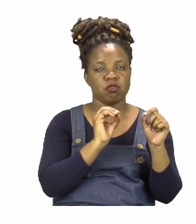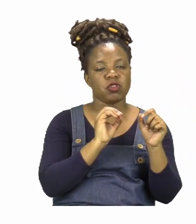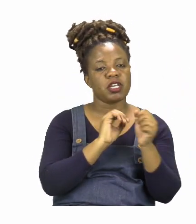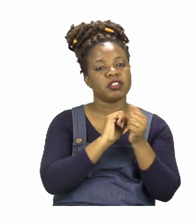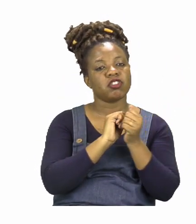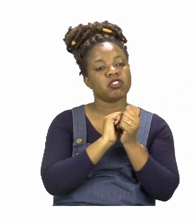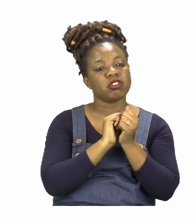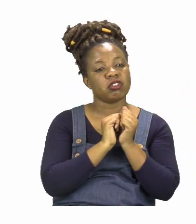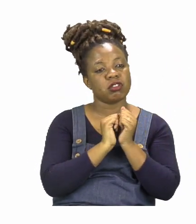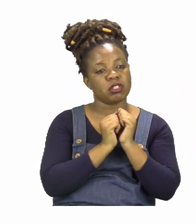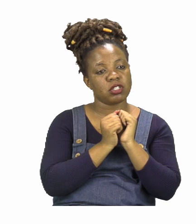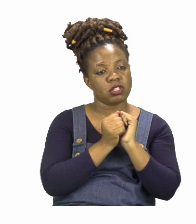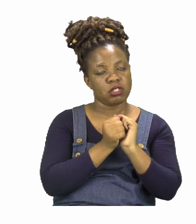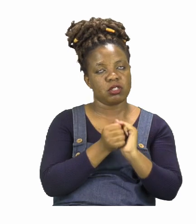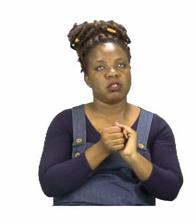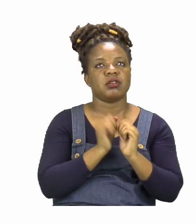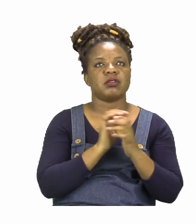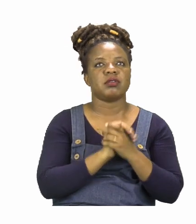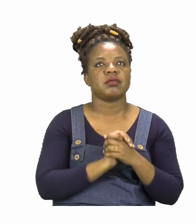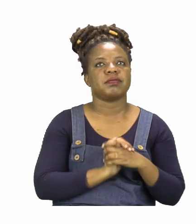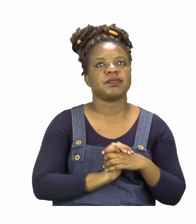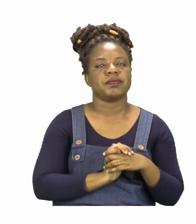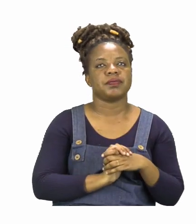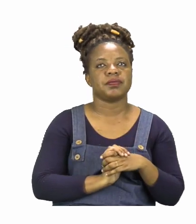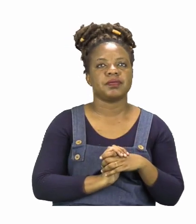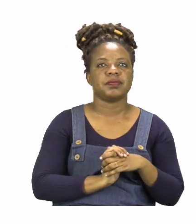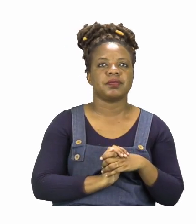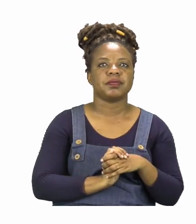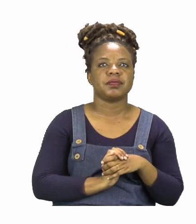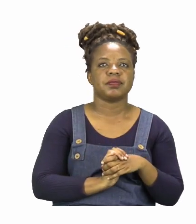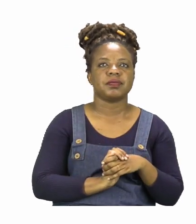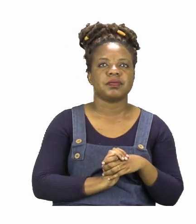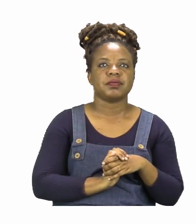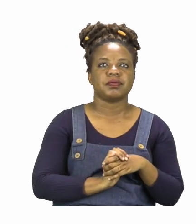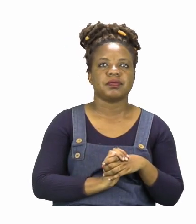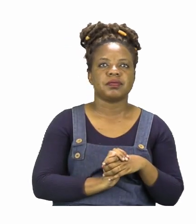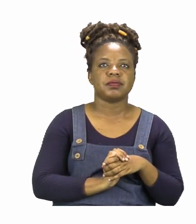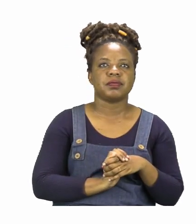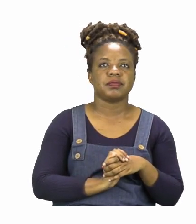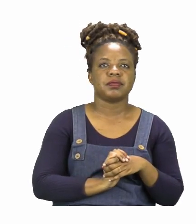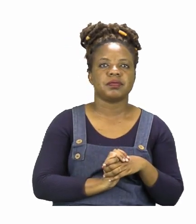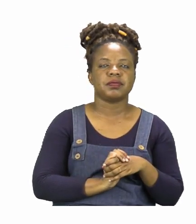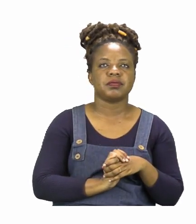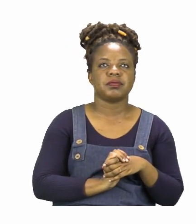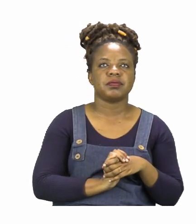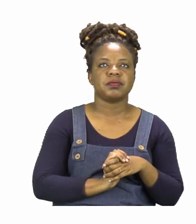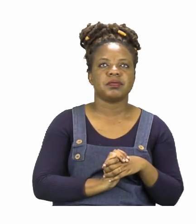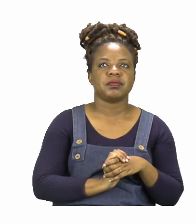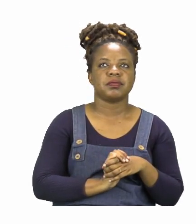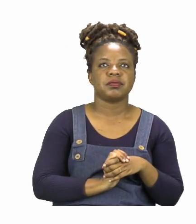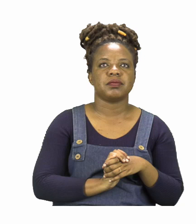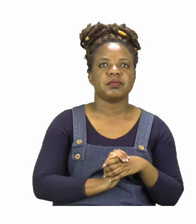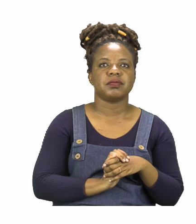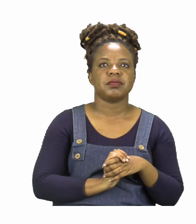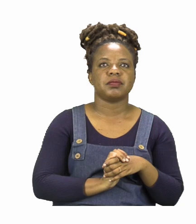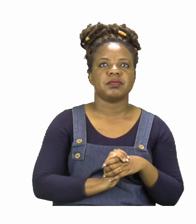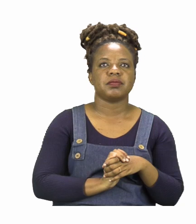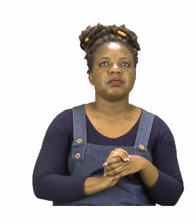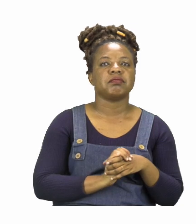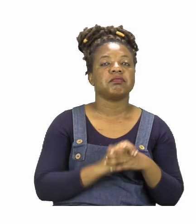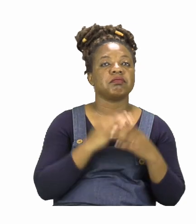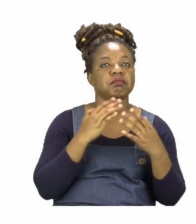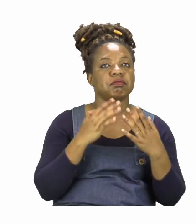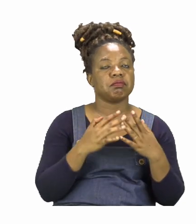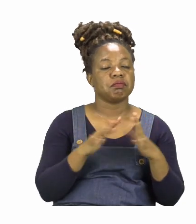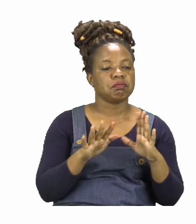it out loud so that you'll be able to understand it even better. Then, when you are done, please read the